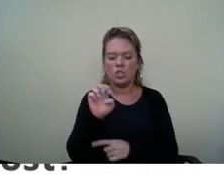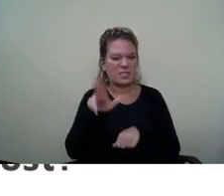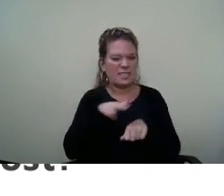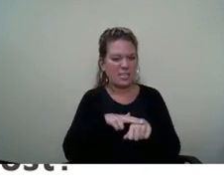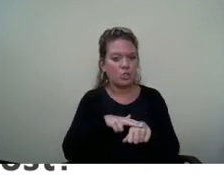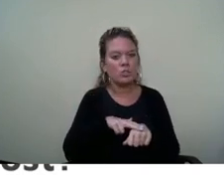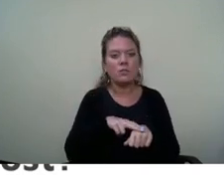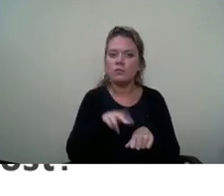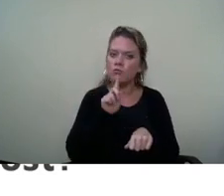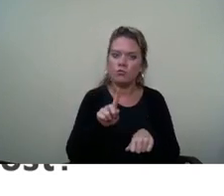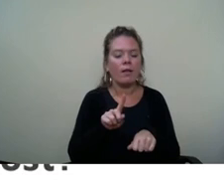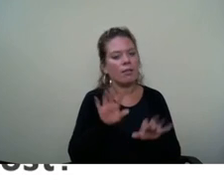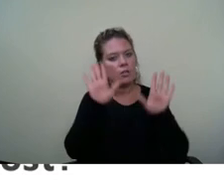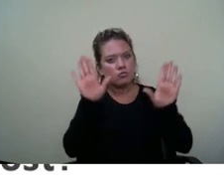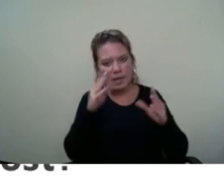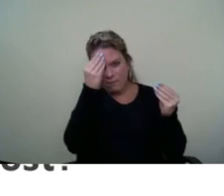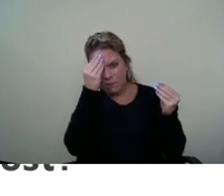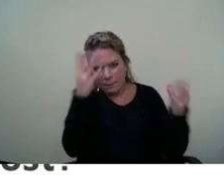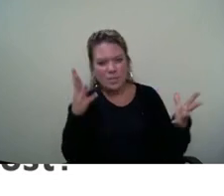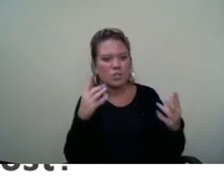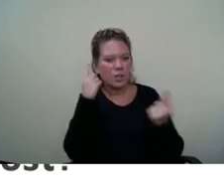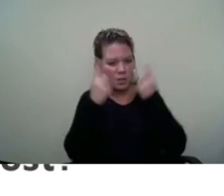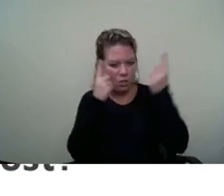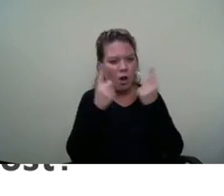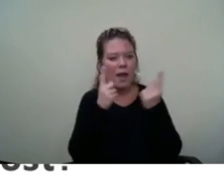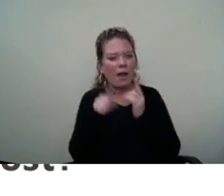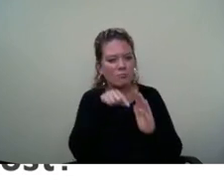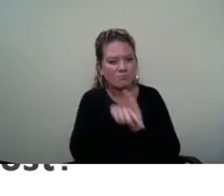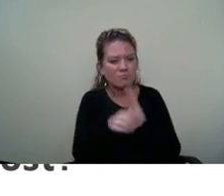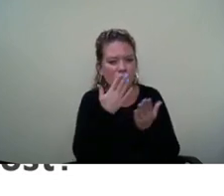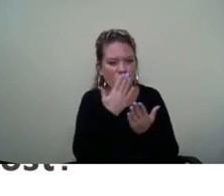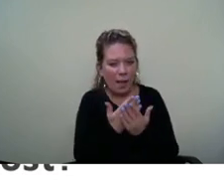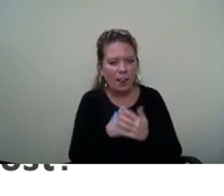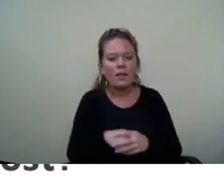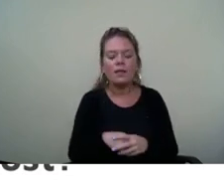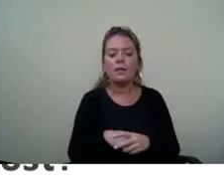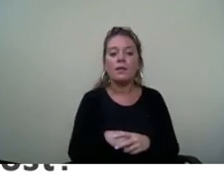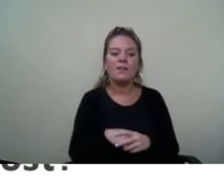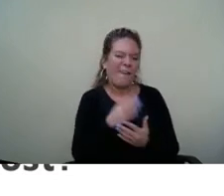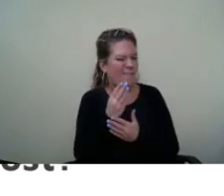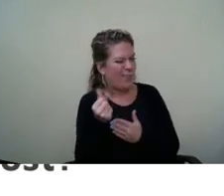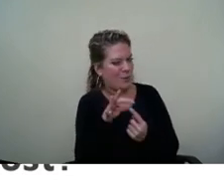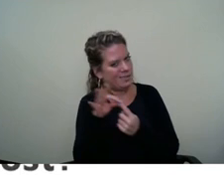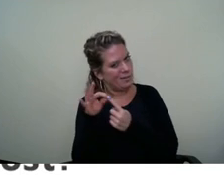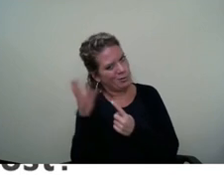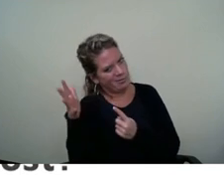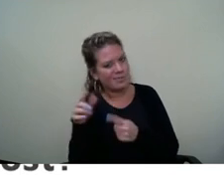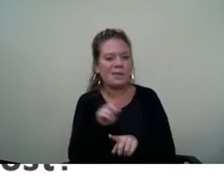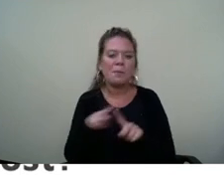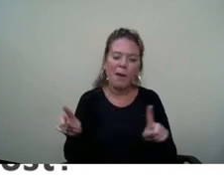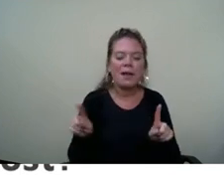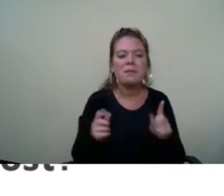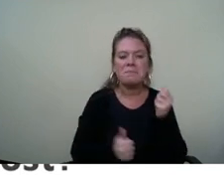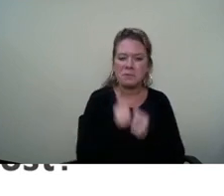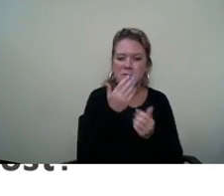thought out. There are a few exceptions though. But here they wanted to simulate the effect